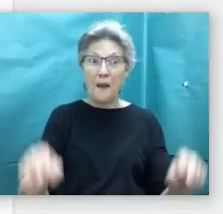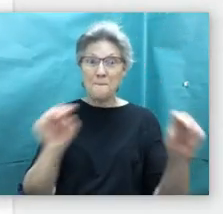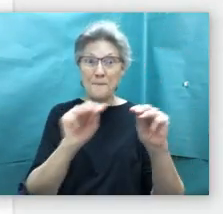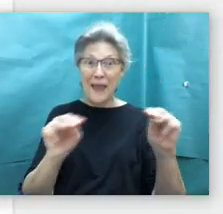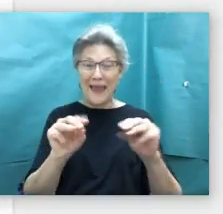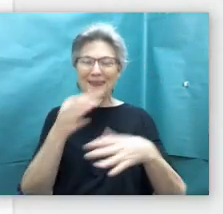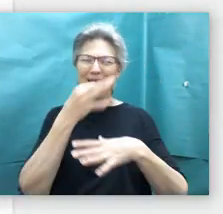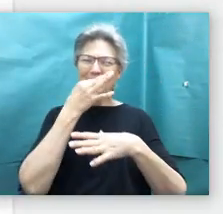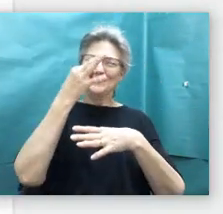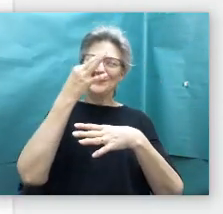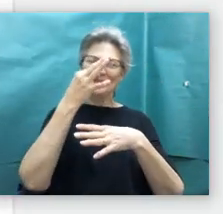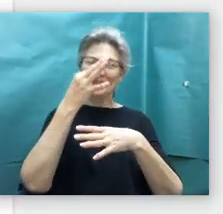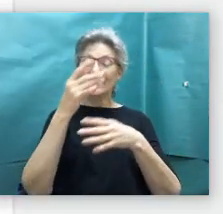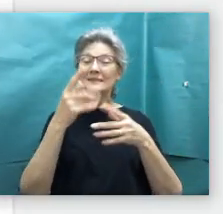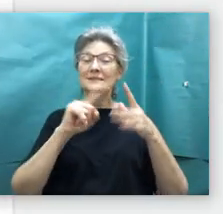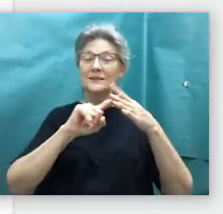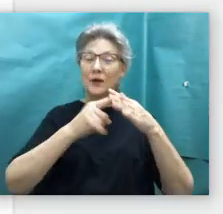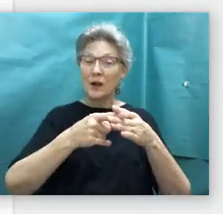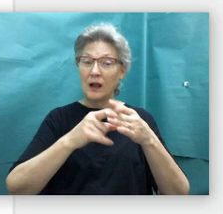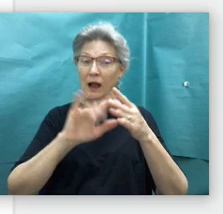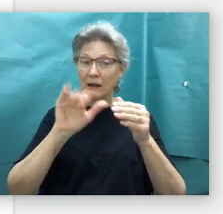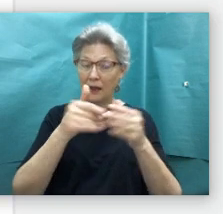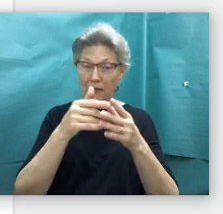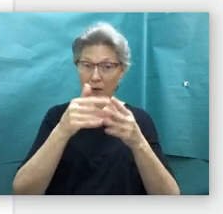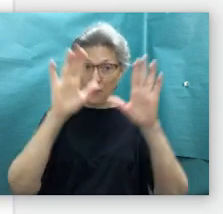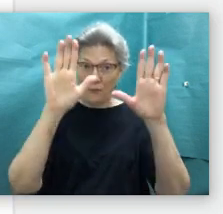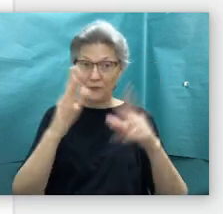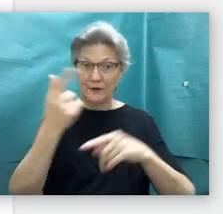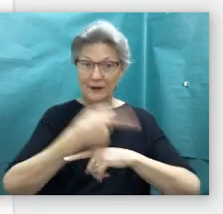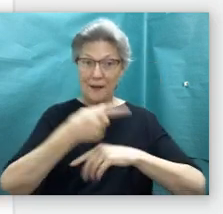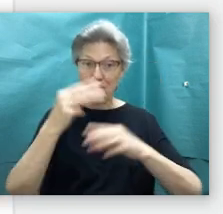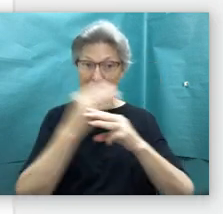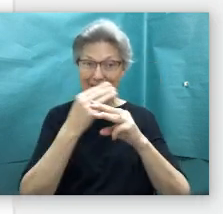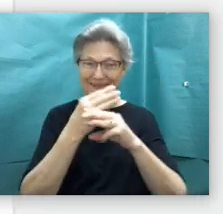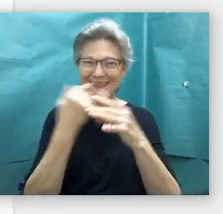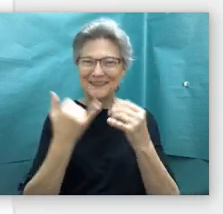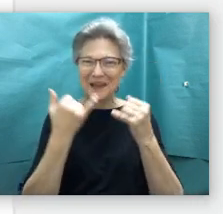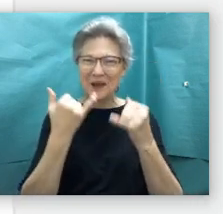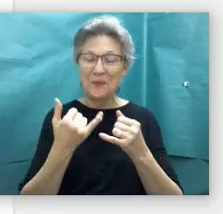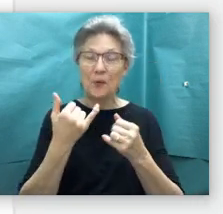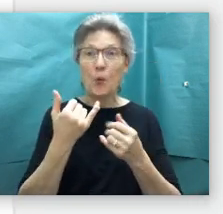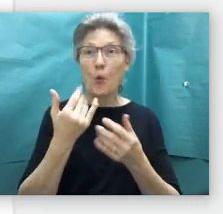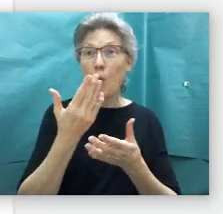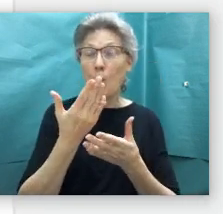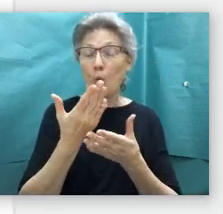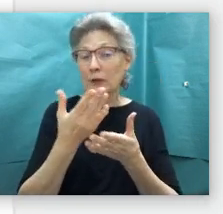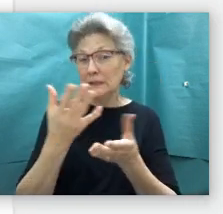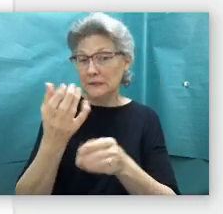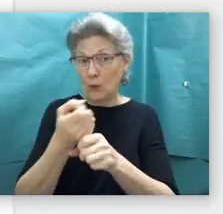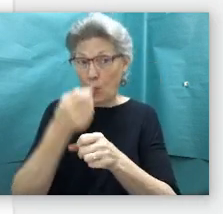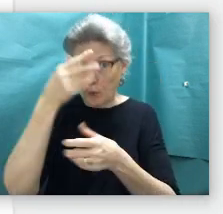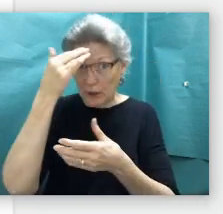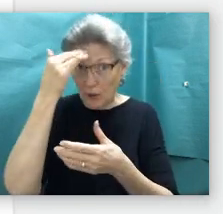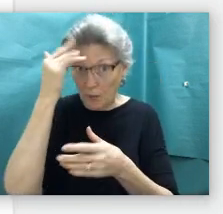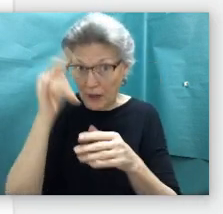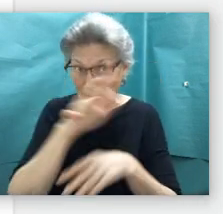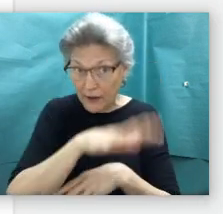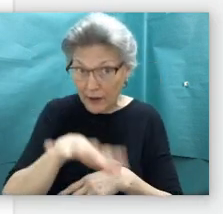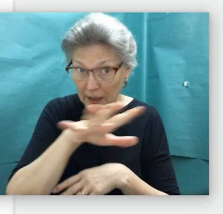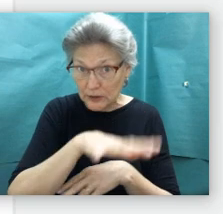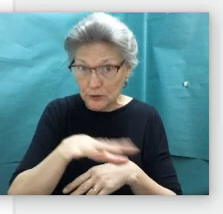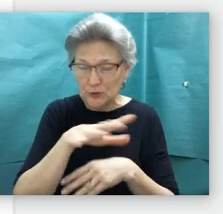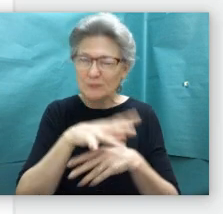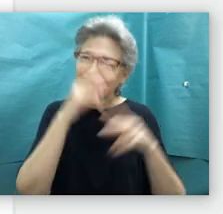Wizards unite! Let's get started on another great day of math. Today, we're going to take what we know about area to do